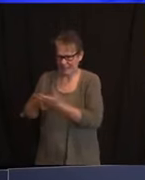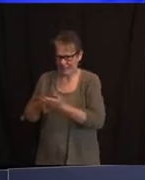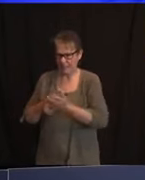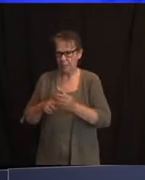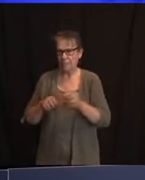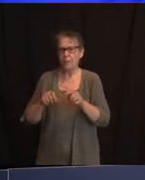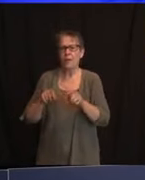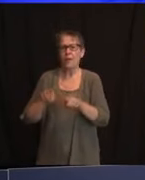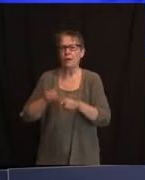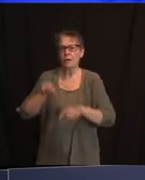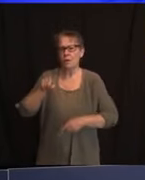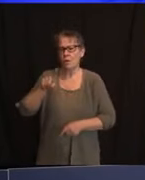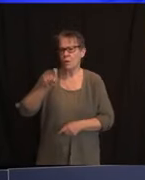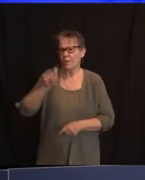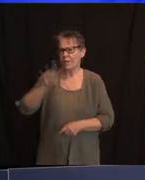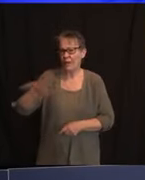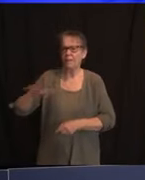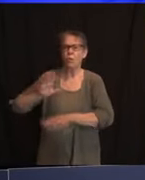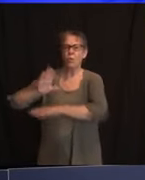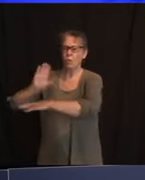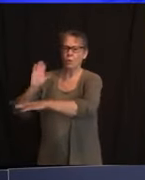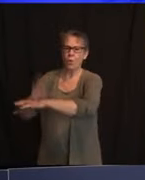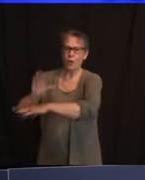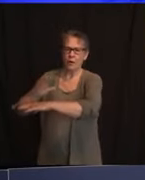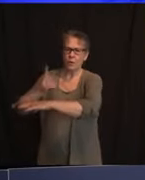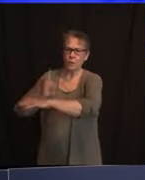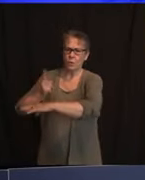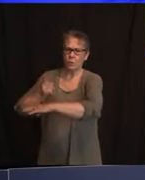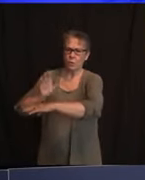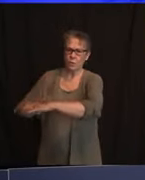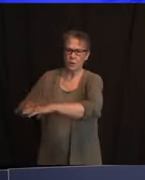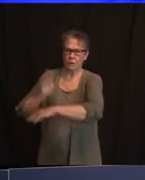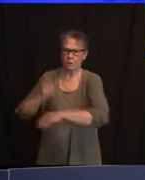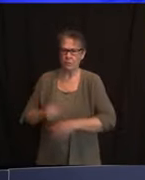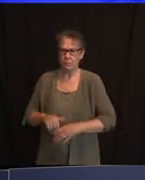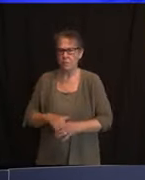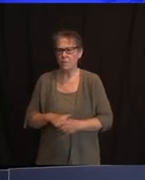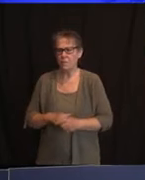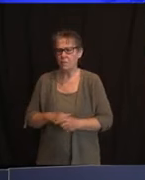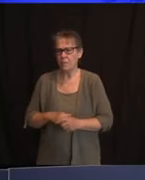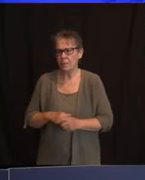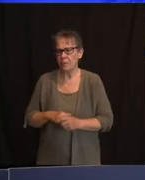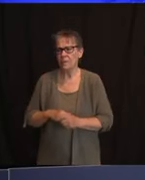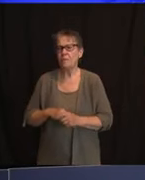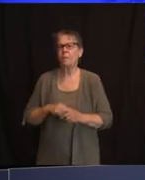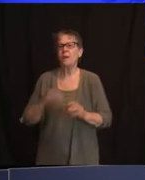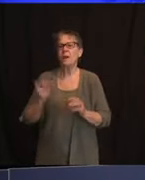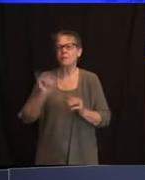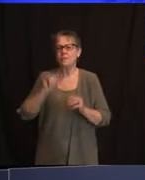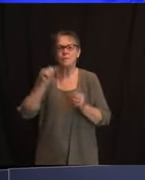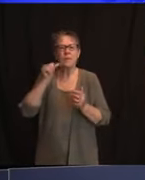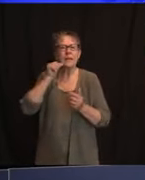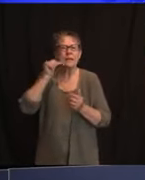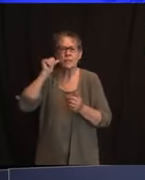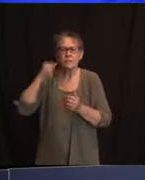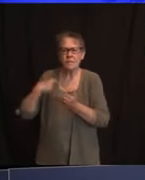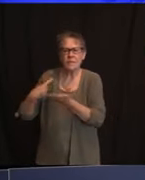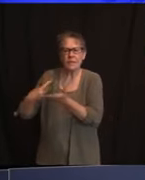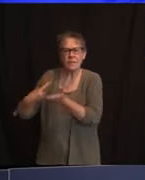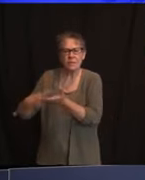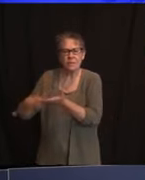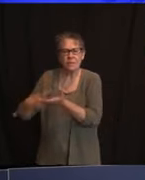also be remiss if I didn't note that I spoke to Director Ambrose yesterday afternoon. They lost a 27-year veteran,